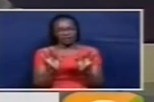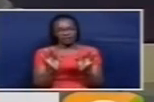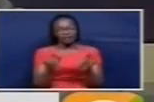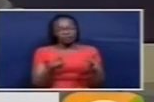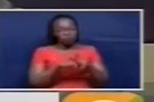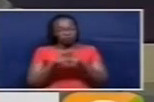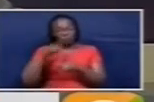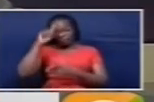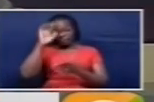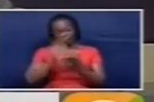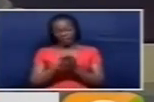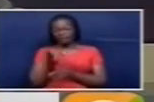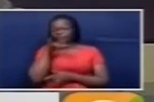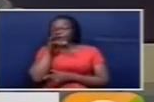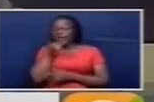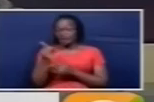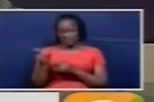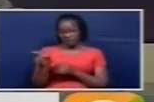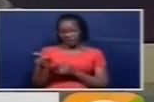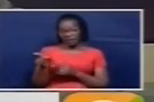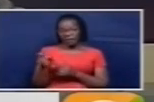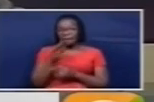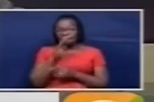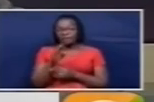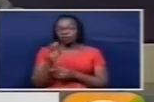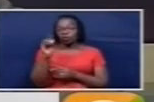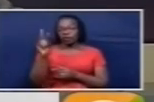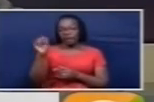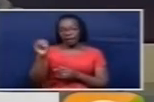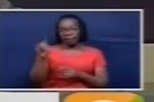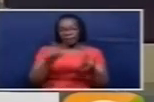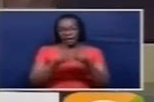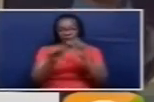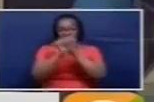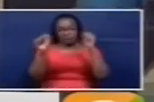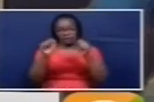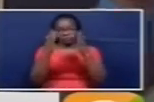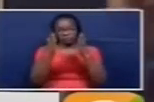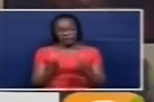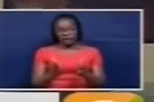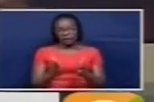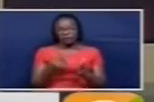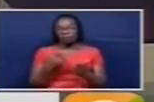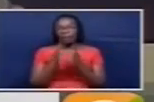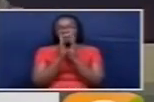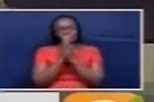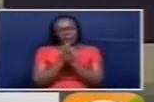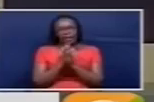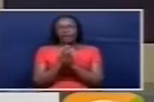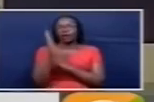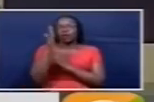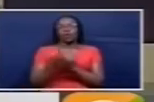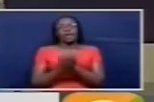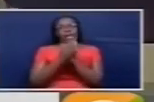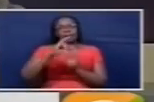believe that Raila Odinga, being in ODM as a presidential candidate, and I'm praying to the Almighty God to help Raila Amolo Odinga, Joshua